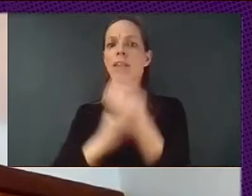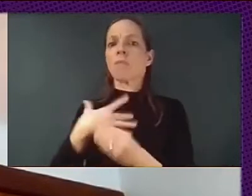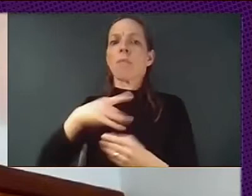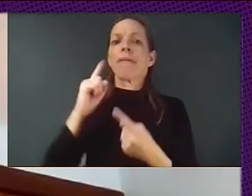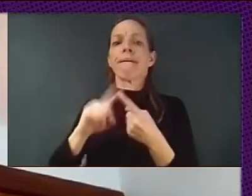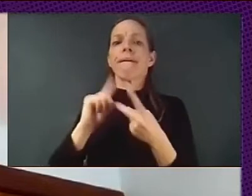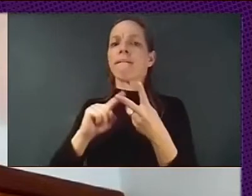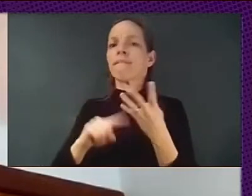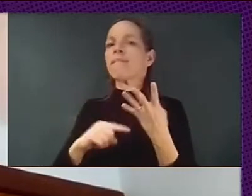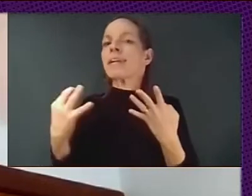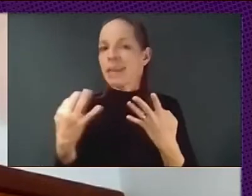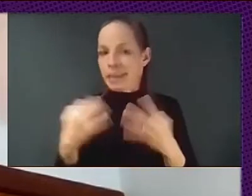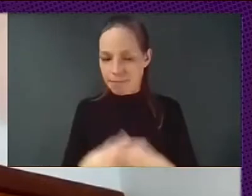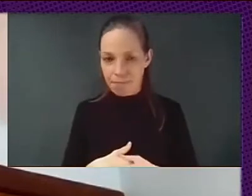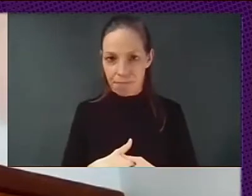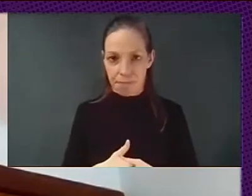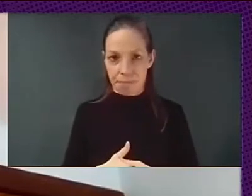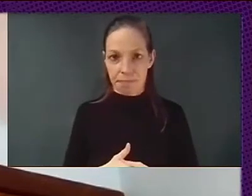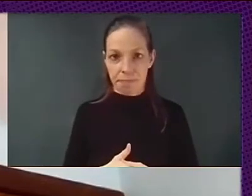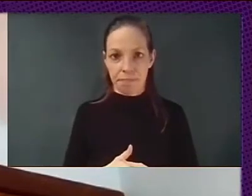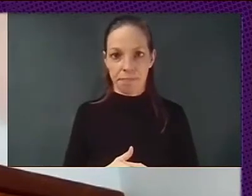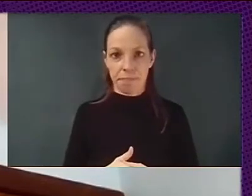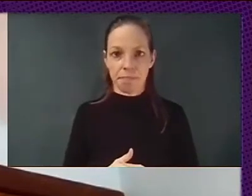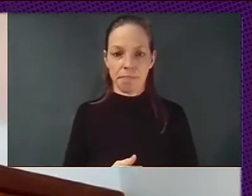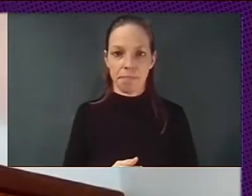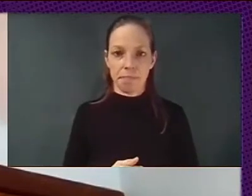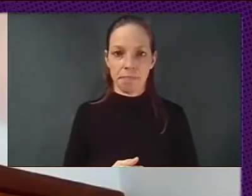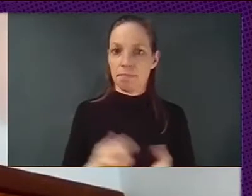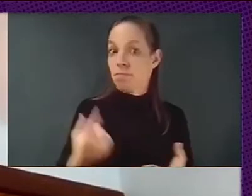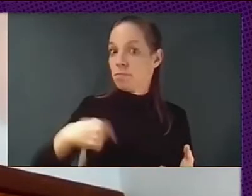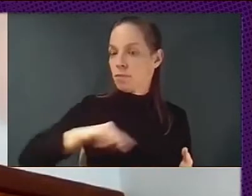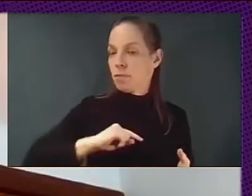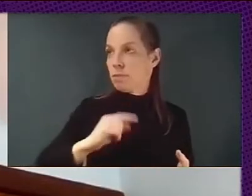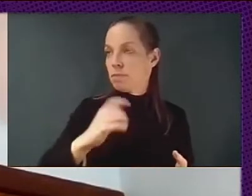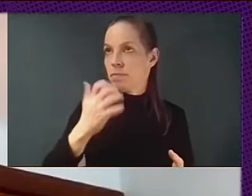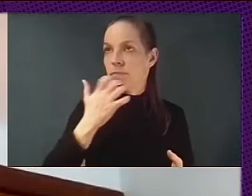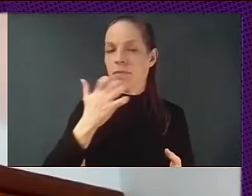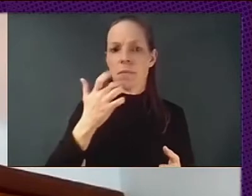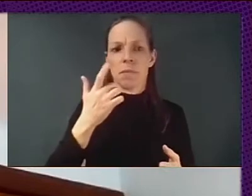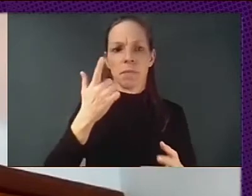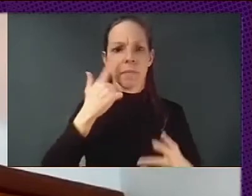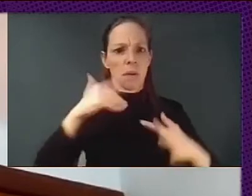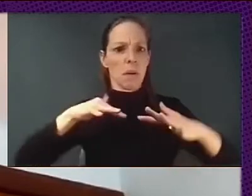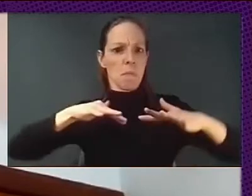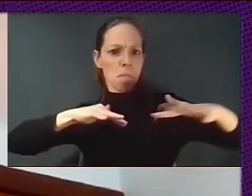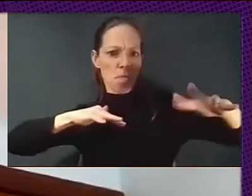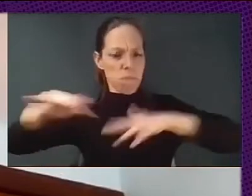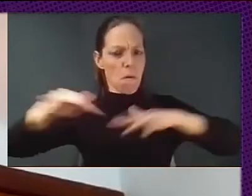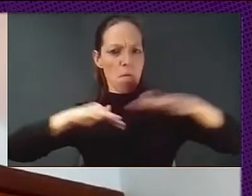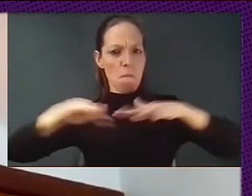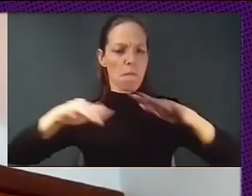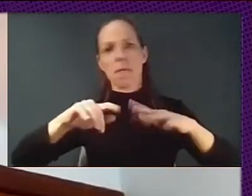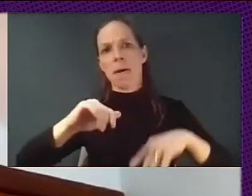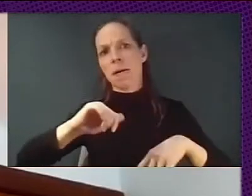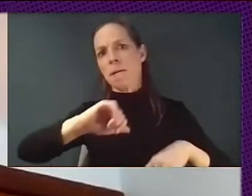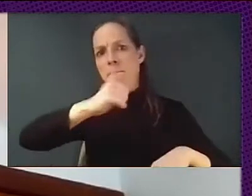occurred as big tech became something that spread, let's say, from a mainframe era into the day-to-day